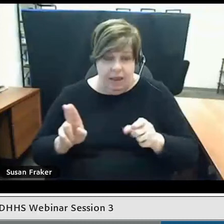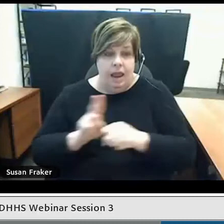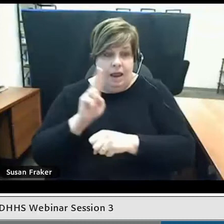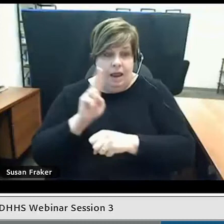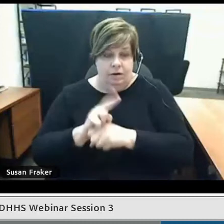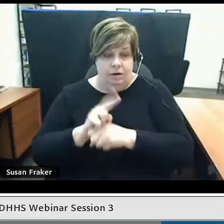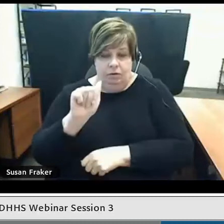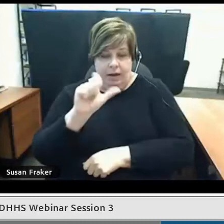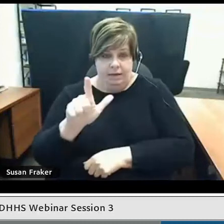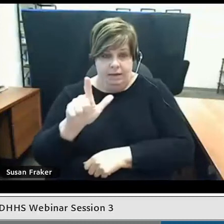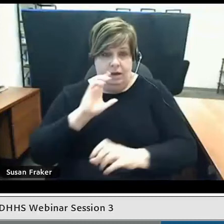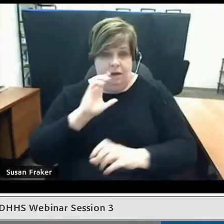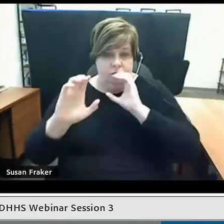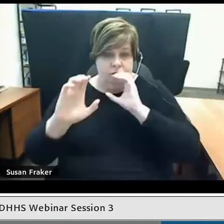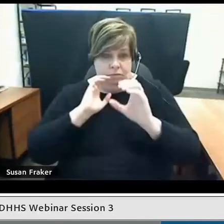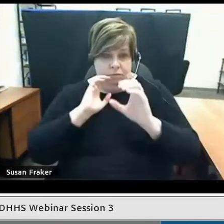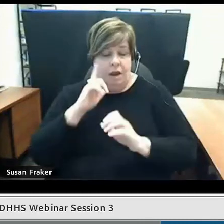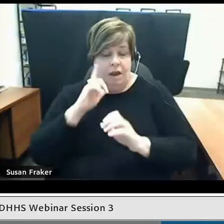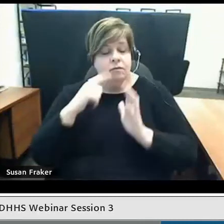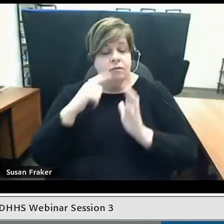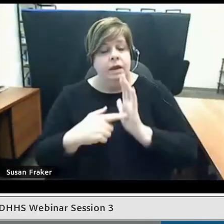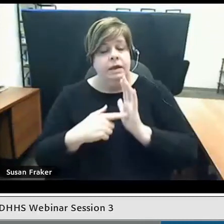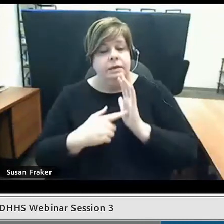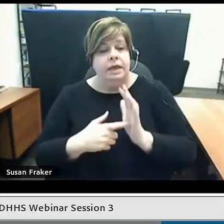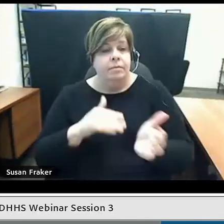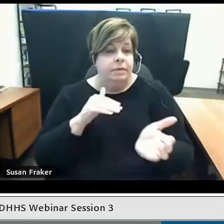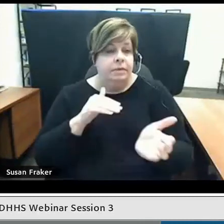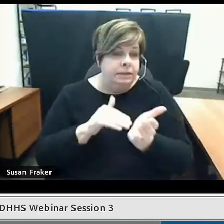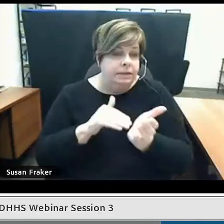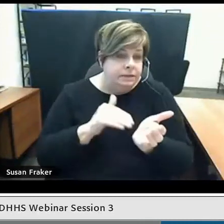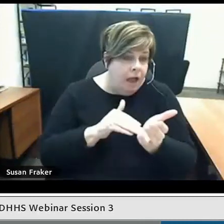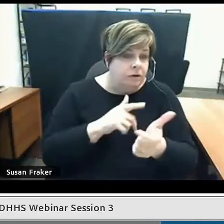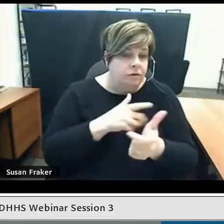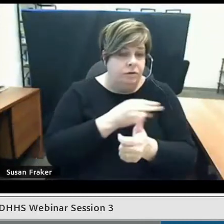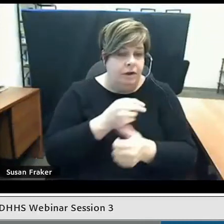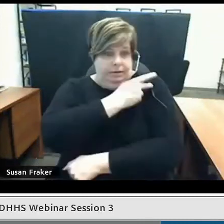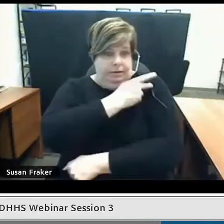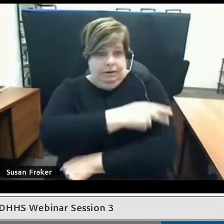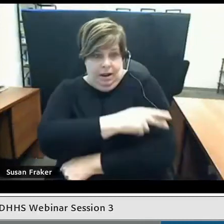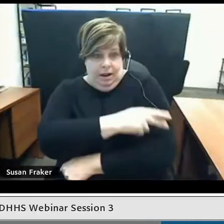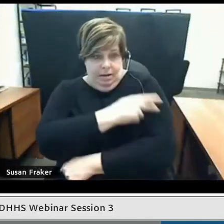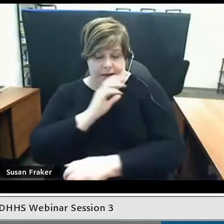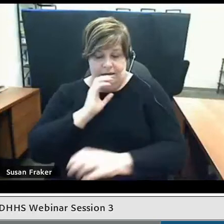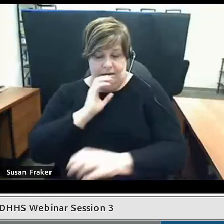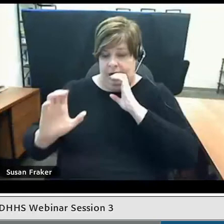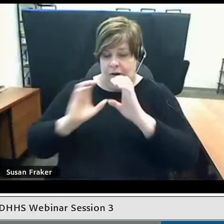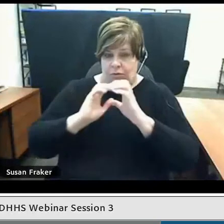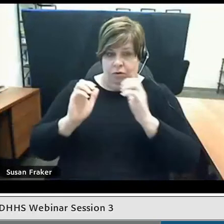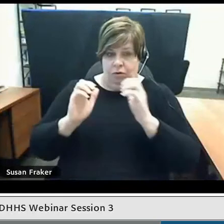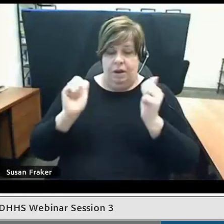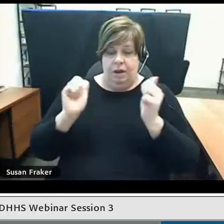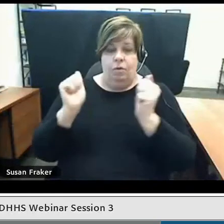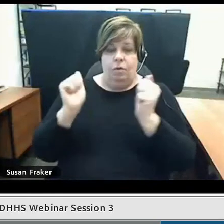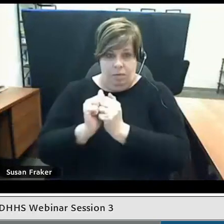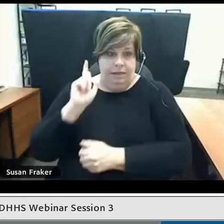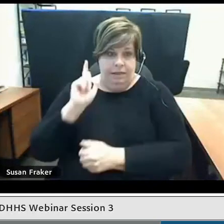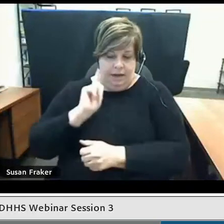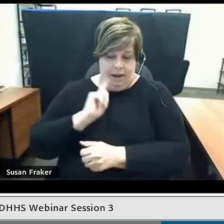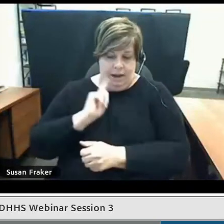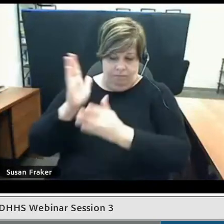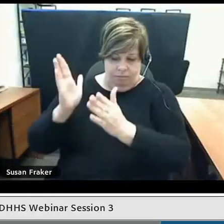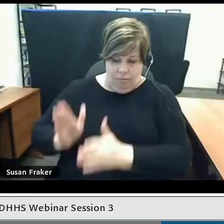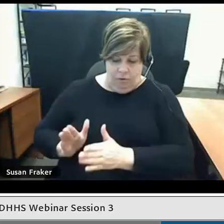for communication. So for instance, a doctor and a patient can communicate with the deaf person